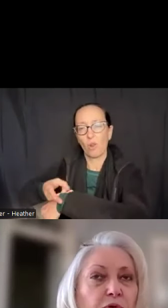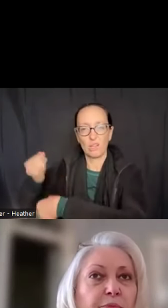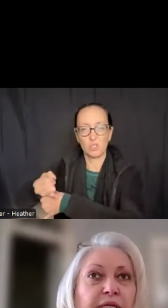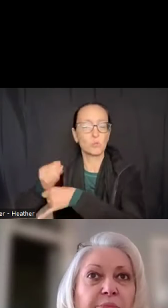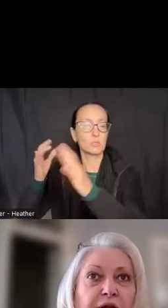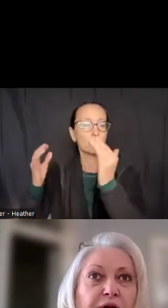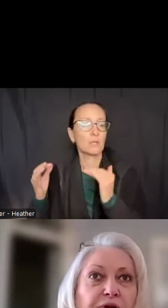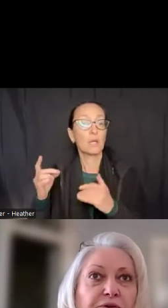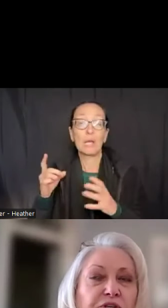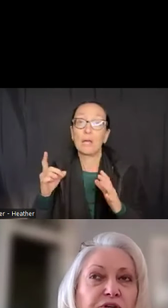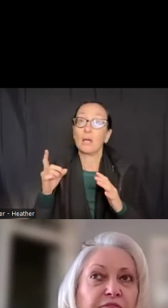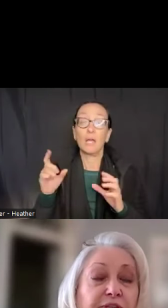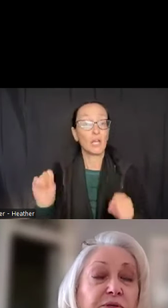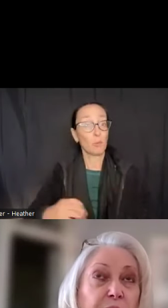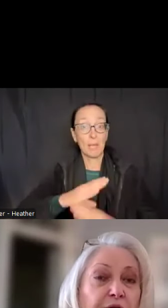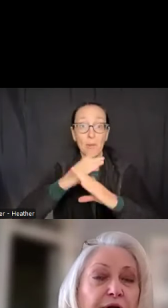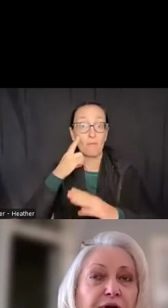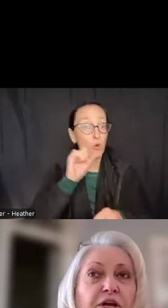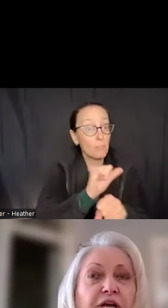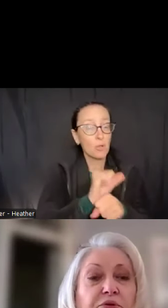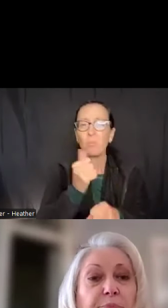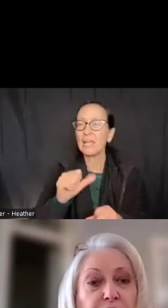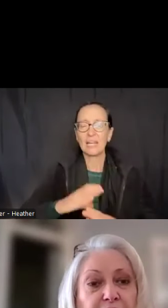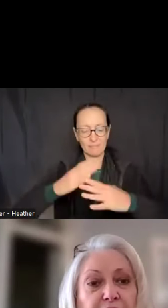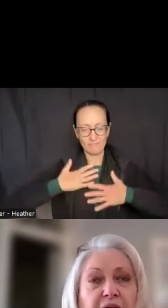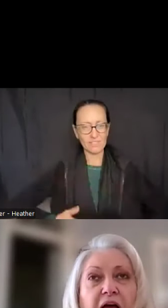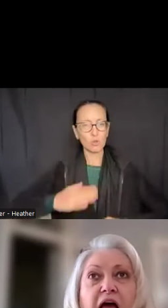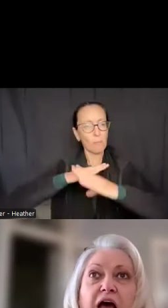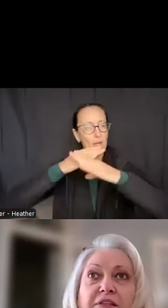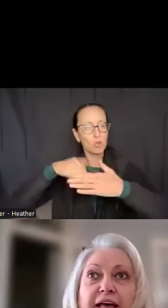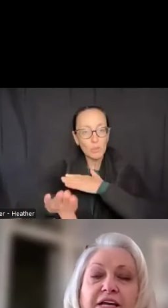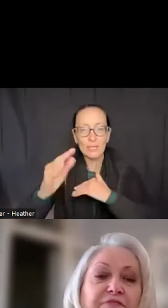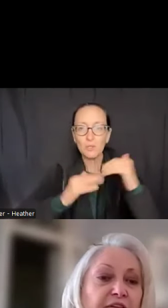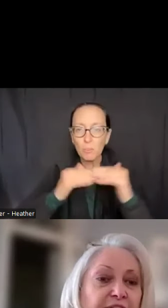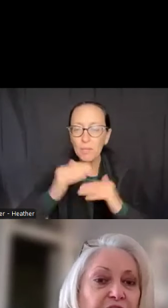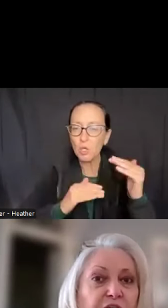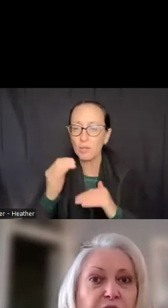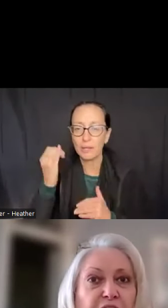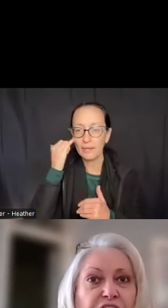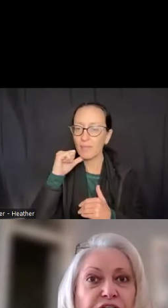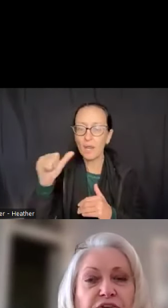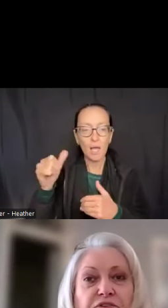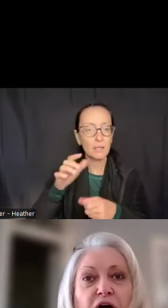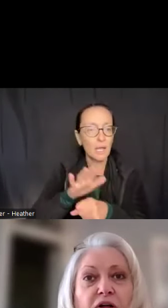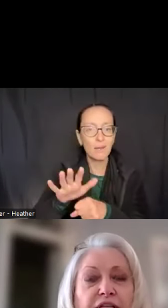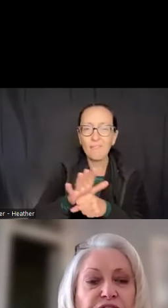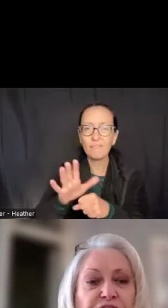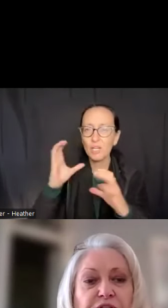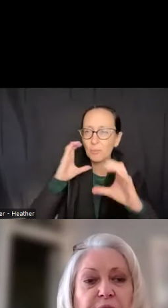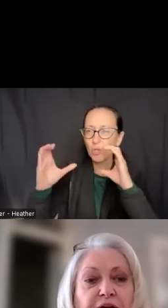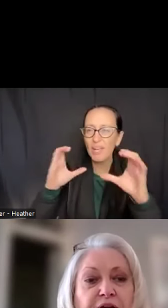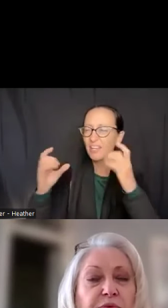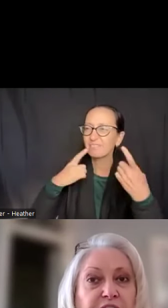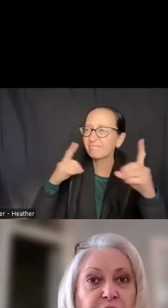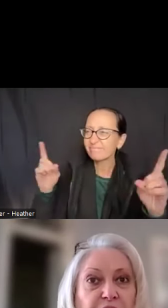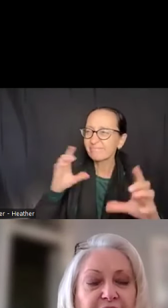to employment, a physical barrier to a building, the lack of effective communication. Those are all issues under